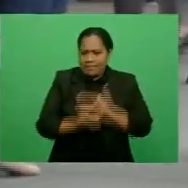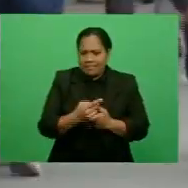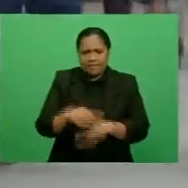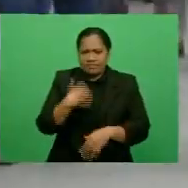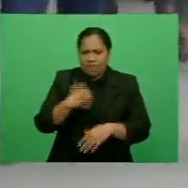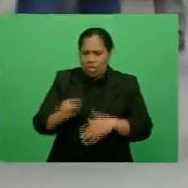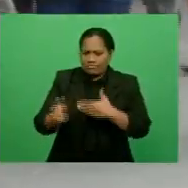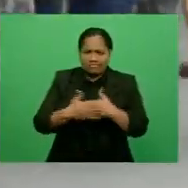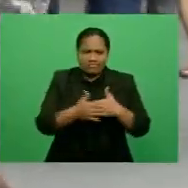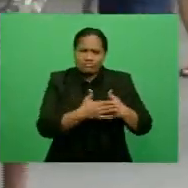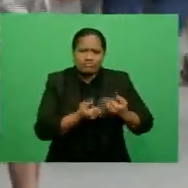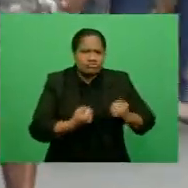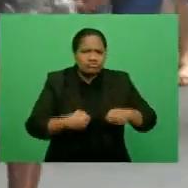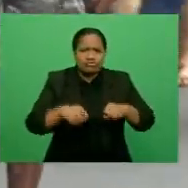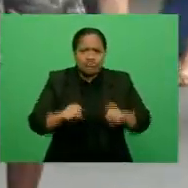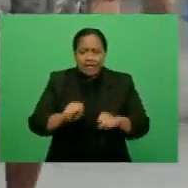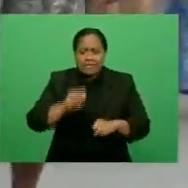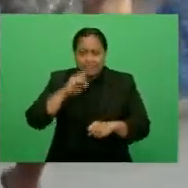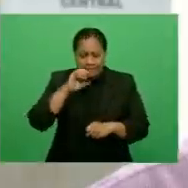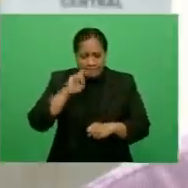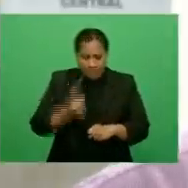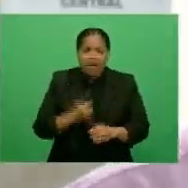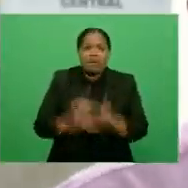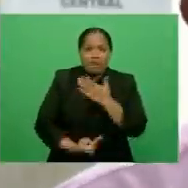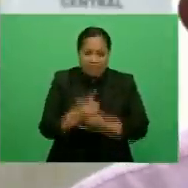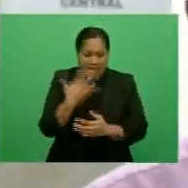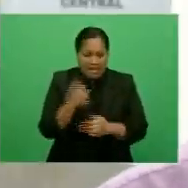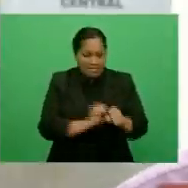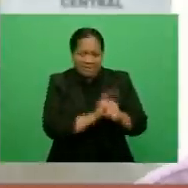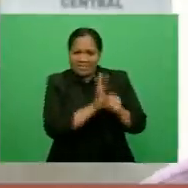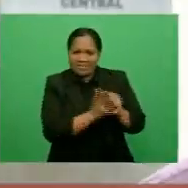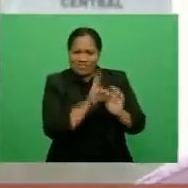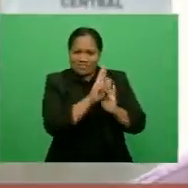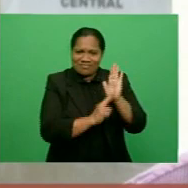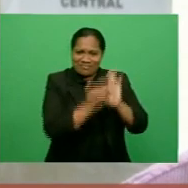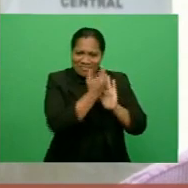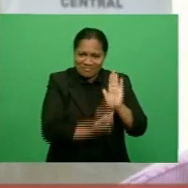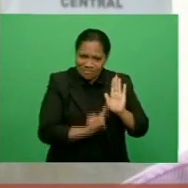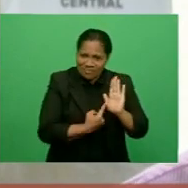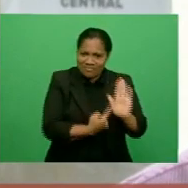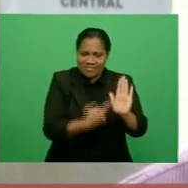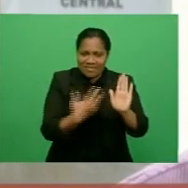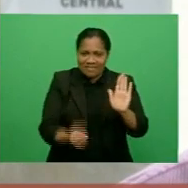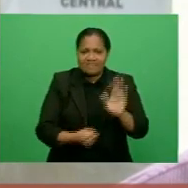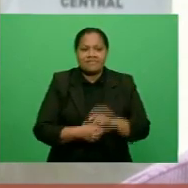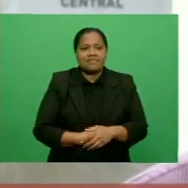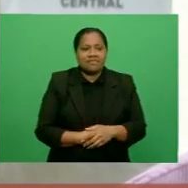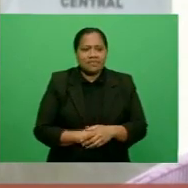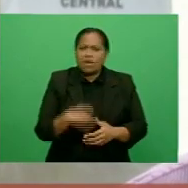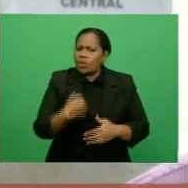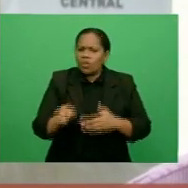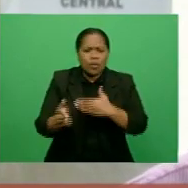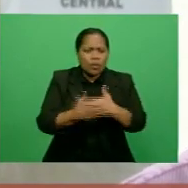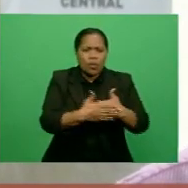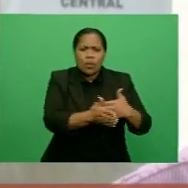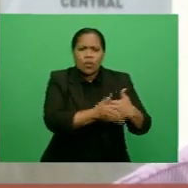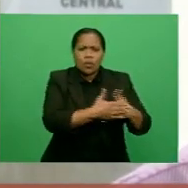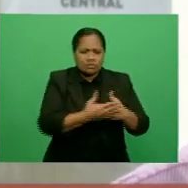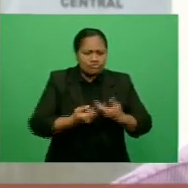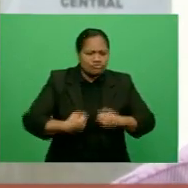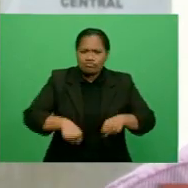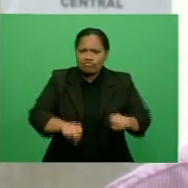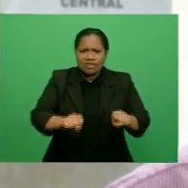-19 restrictions will be in place. The plans are pretty simple on that. There won't be any closure of streets. There won't be any tents.